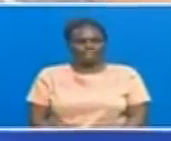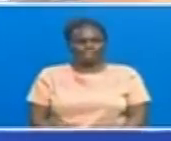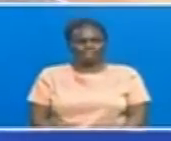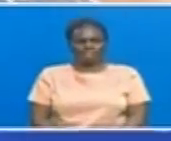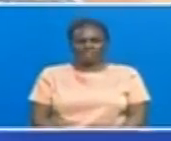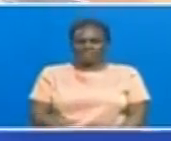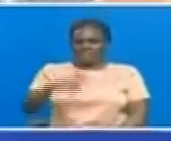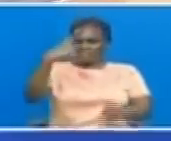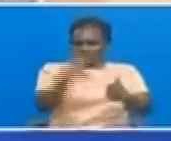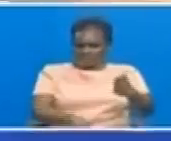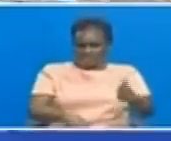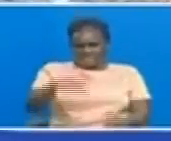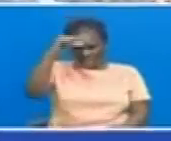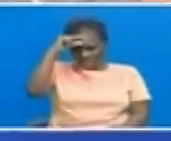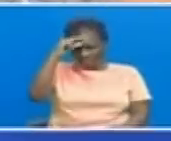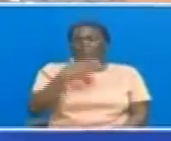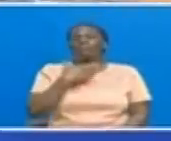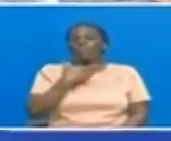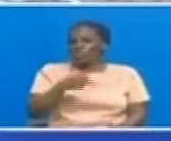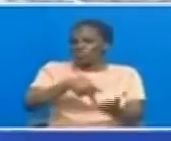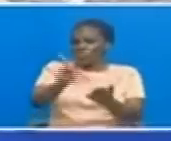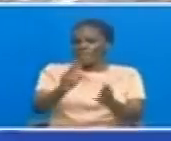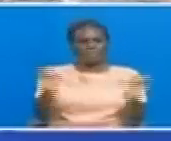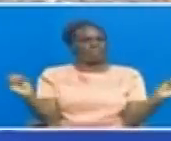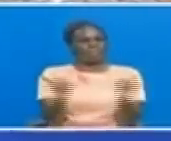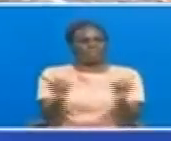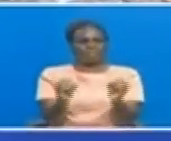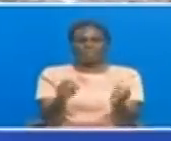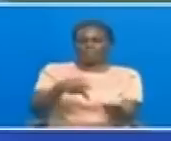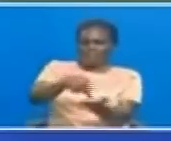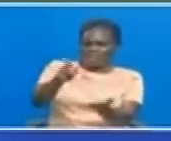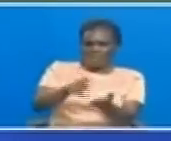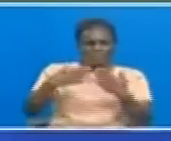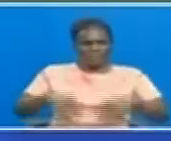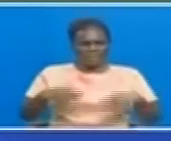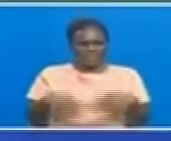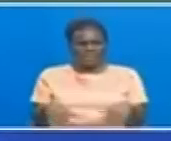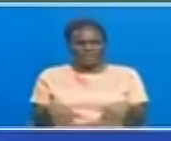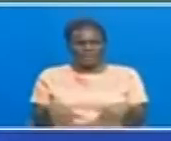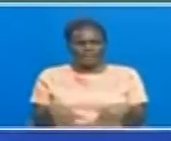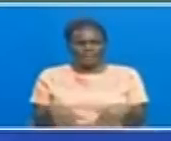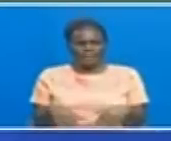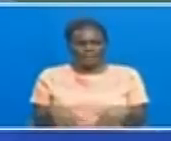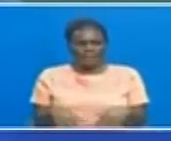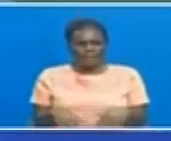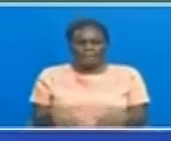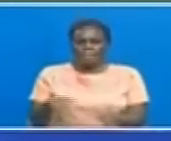It's a cost the government is not willing to incur when it comes to compensation. To come up with this